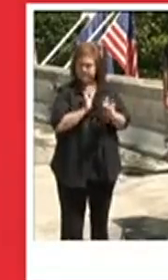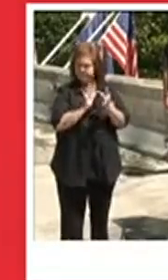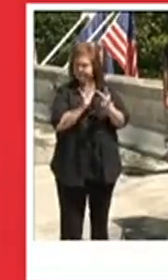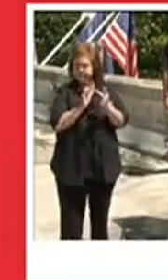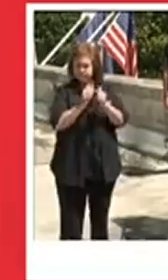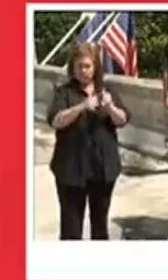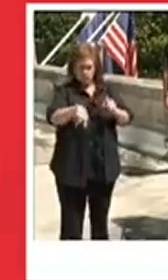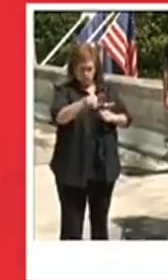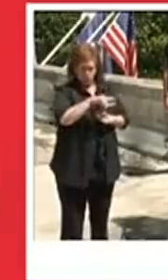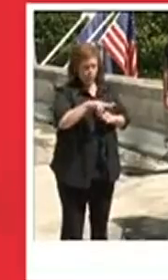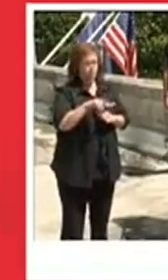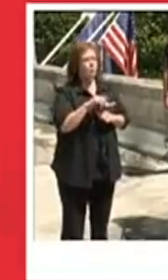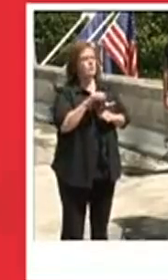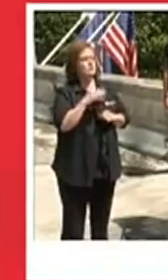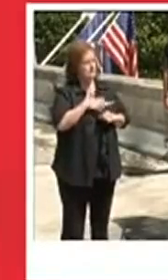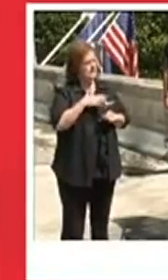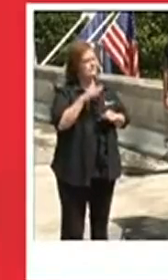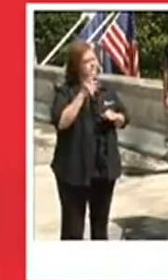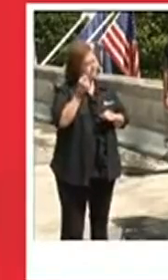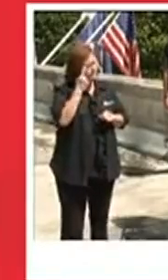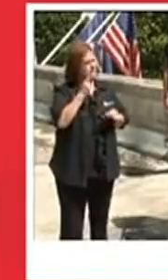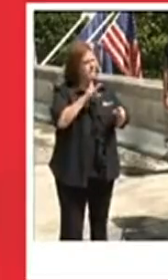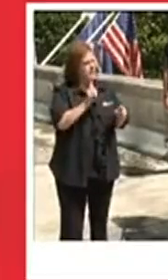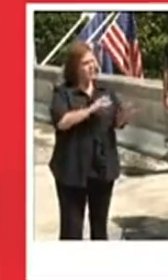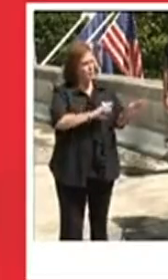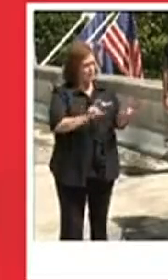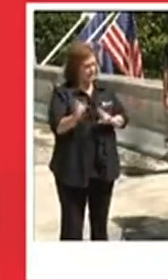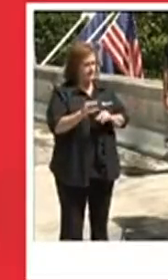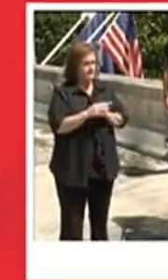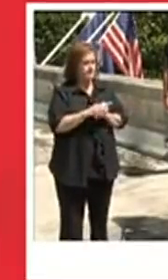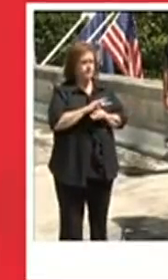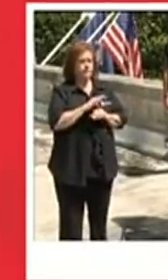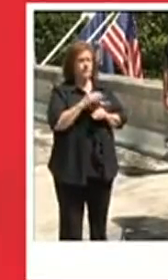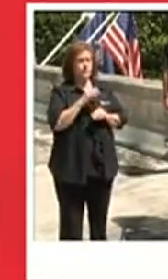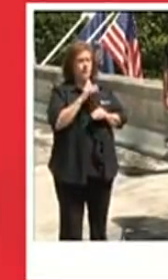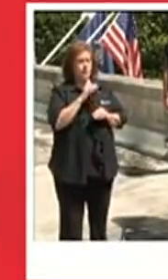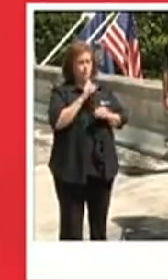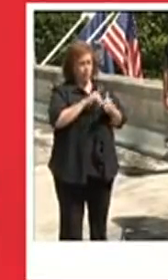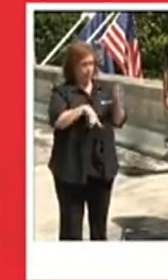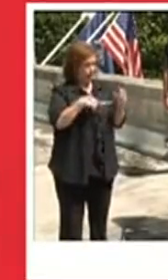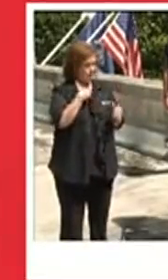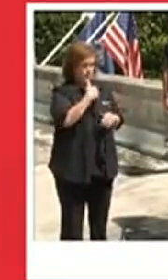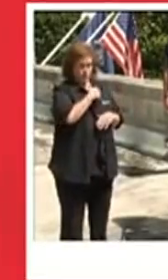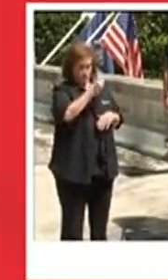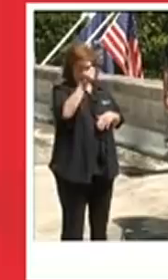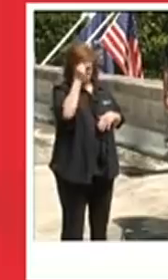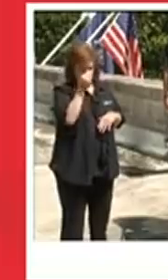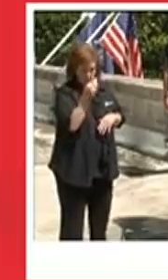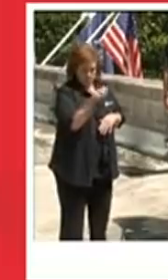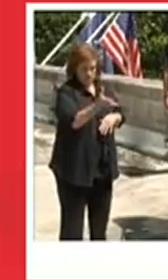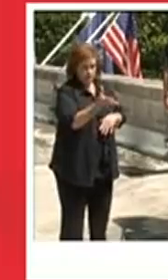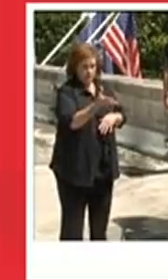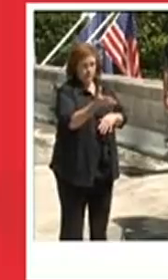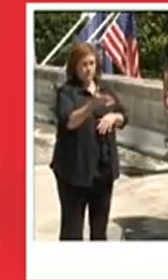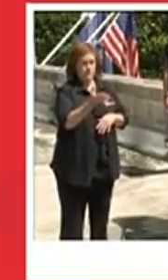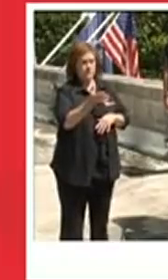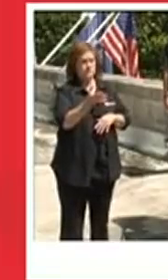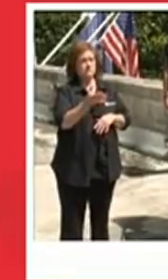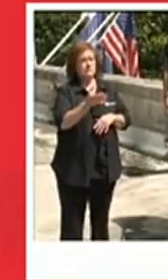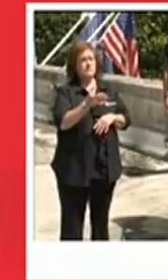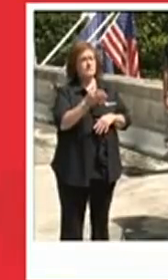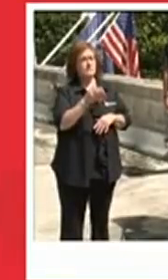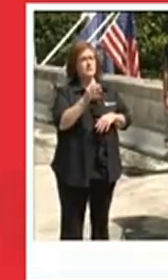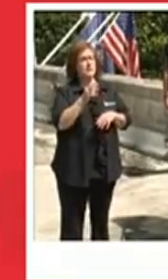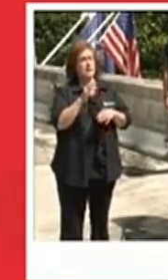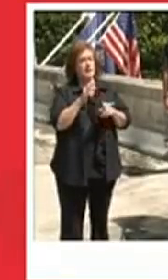event. So just be prepared for all communications coming out of the city of New Orleans, as well as a